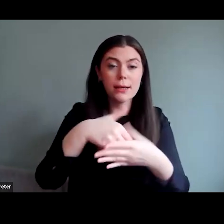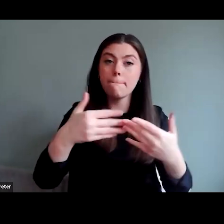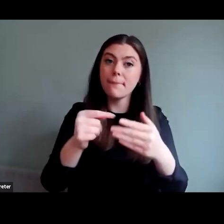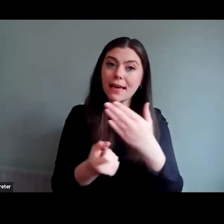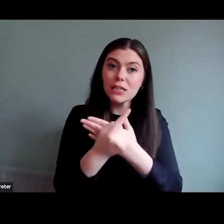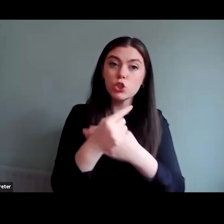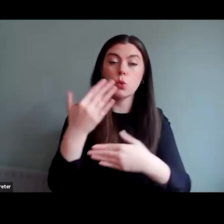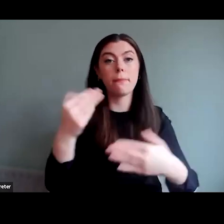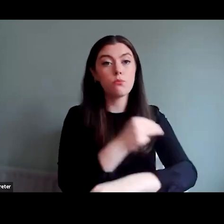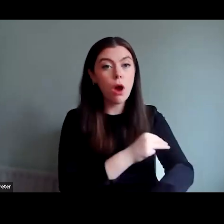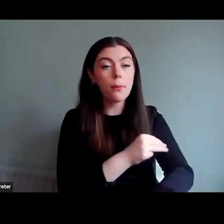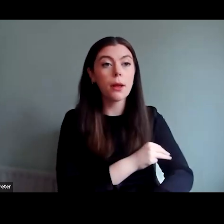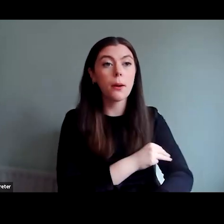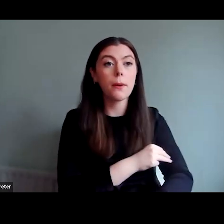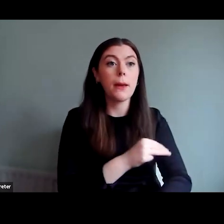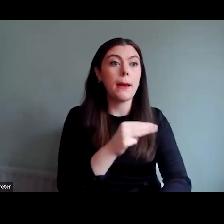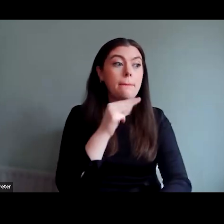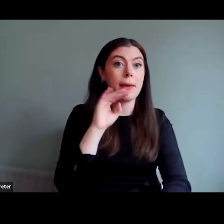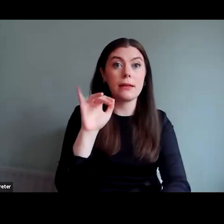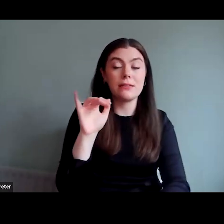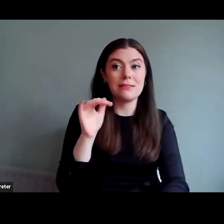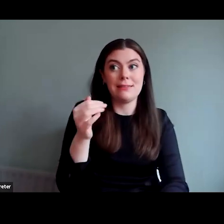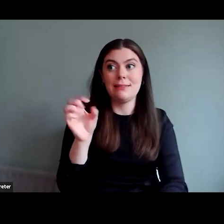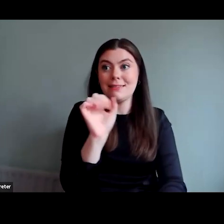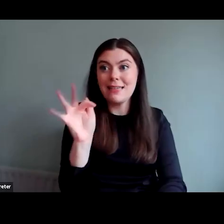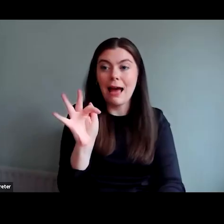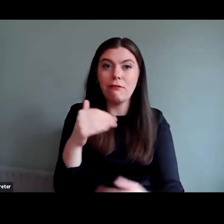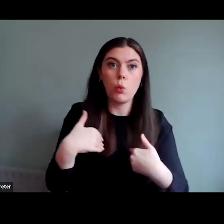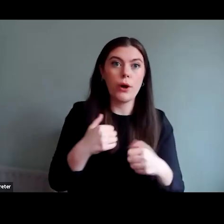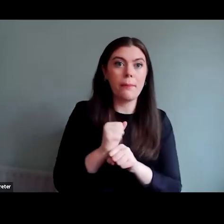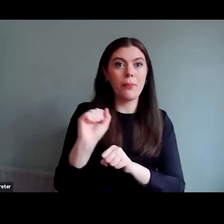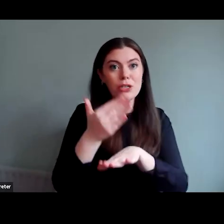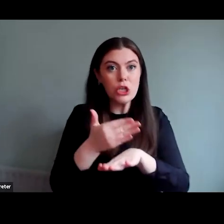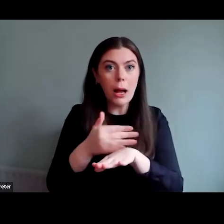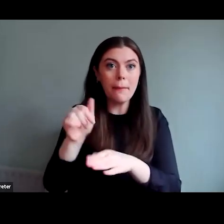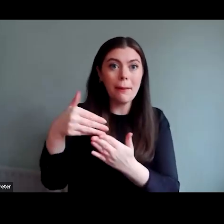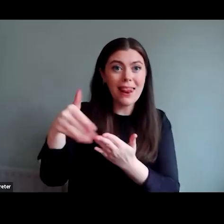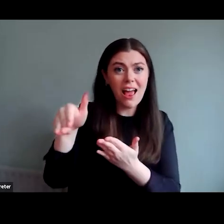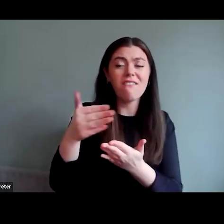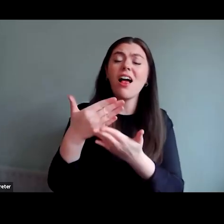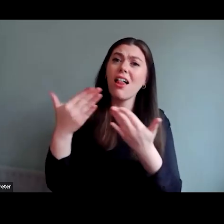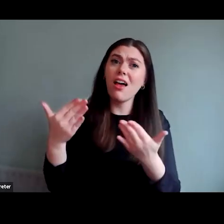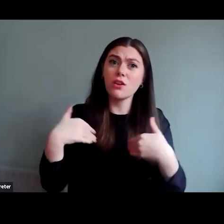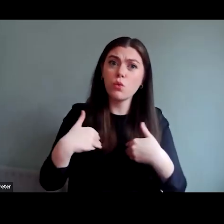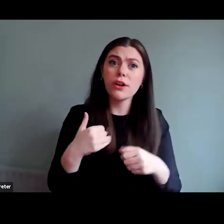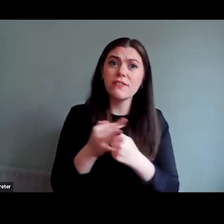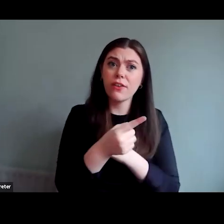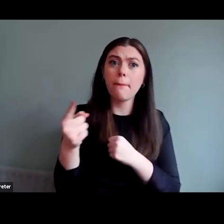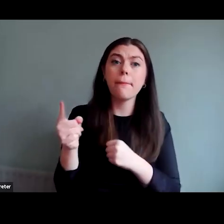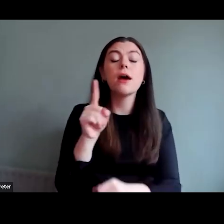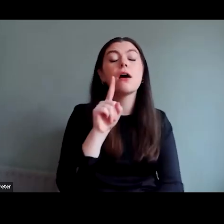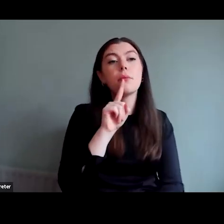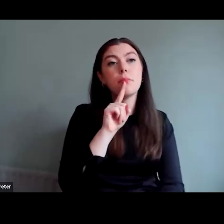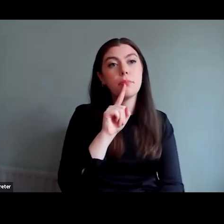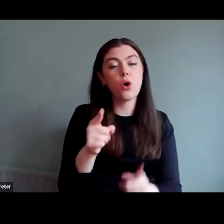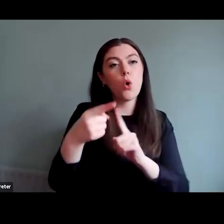resulting in, threats to staff layoffs and a lot of real issues and concerns for them, of course. But I suppose